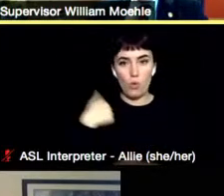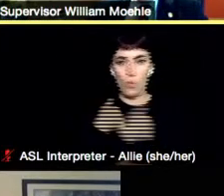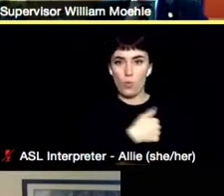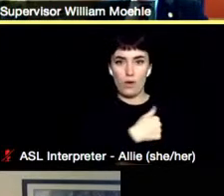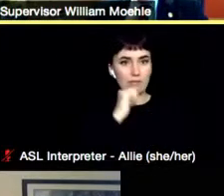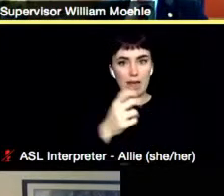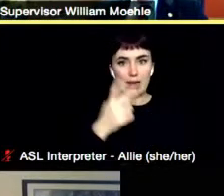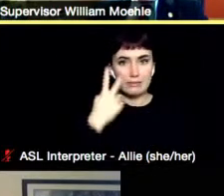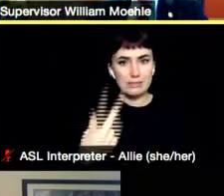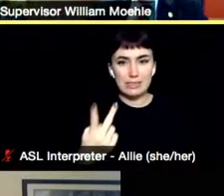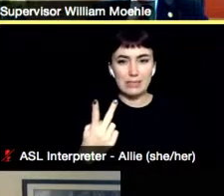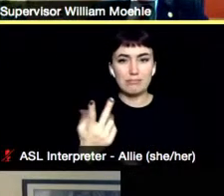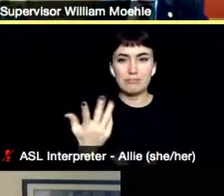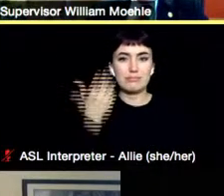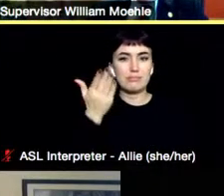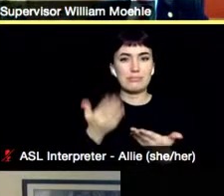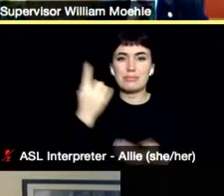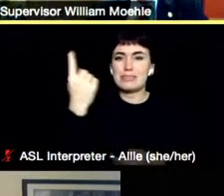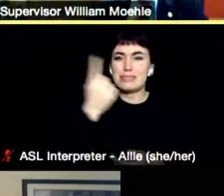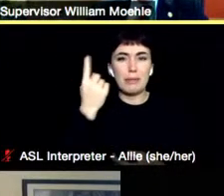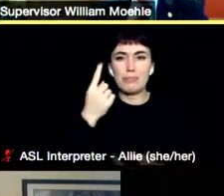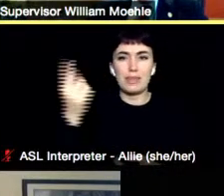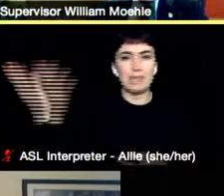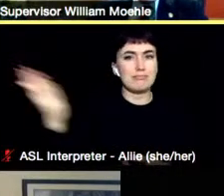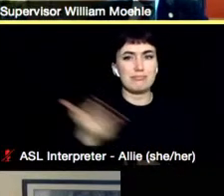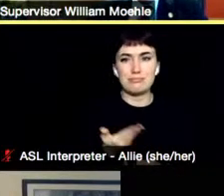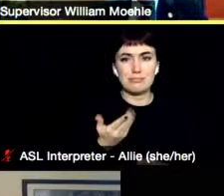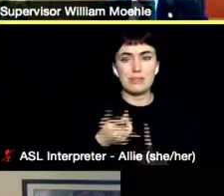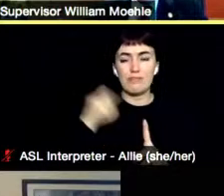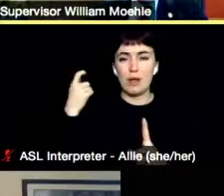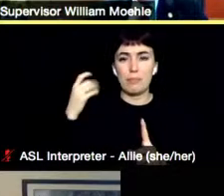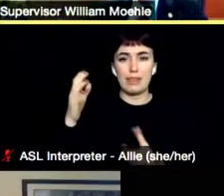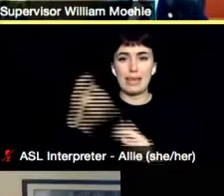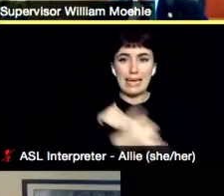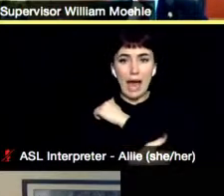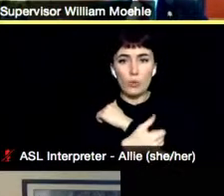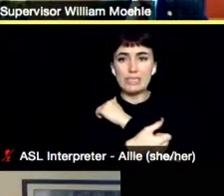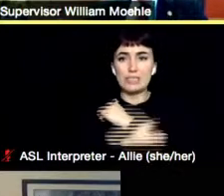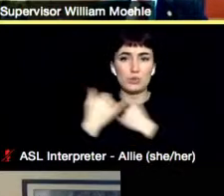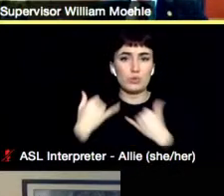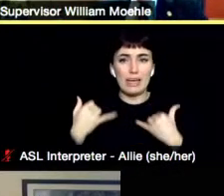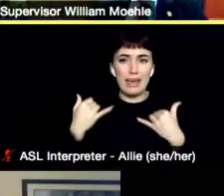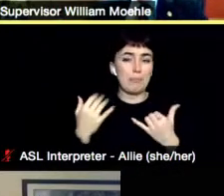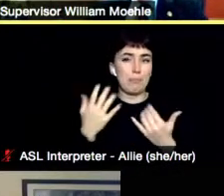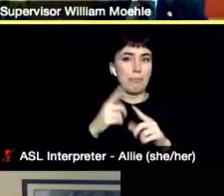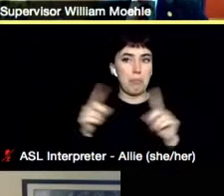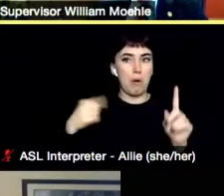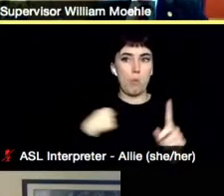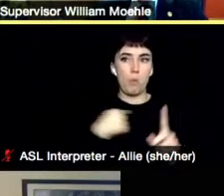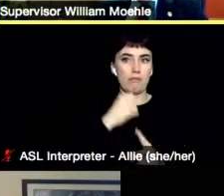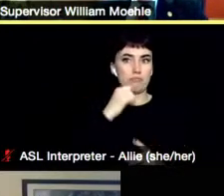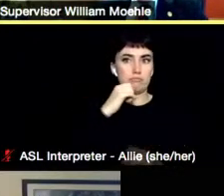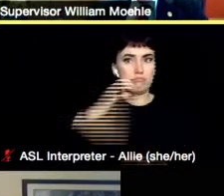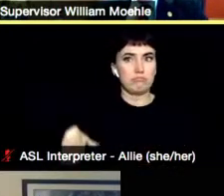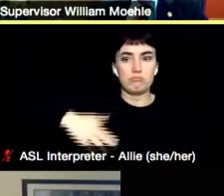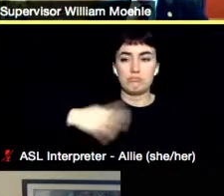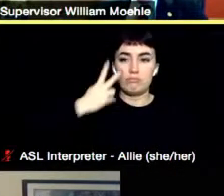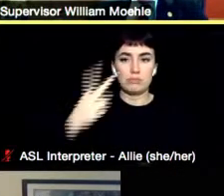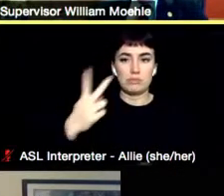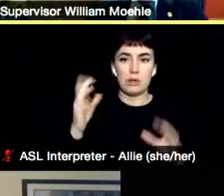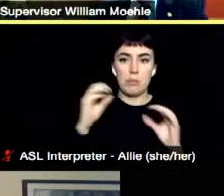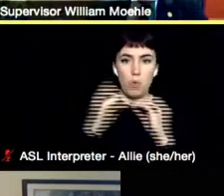seen, and maybe something came in at least from the county today, but we have not seen a